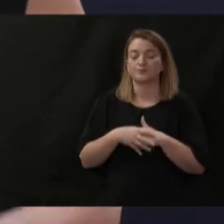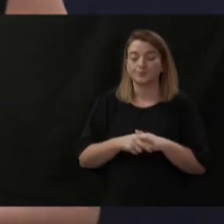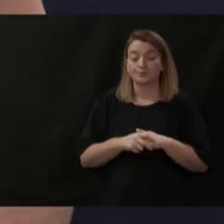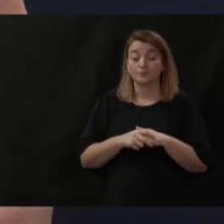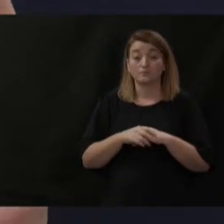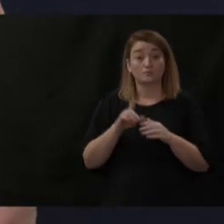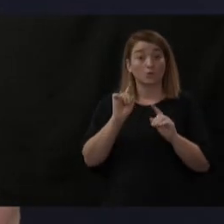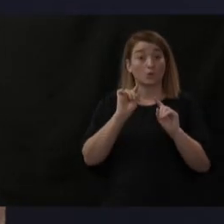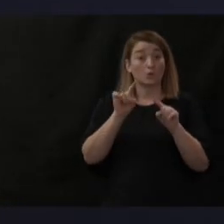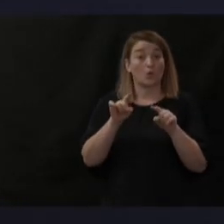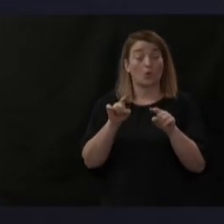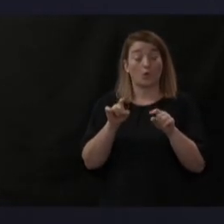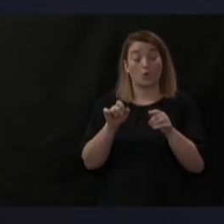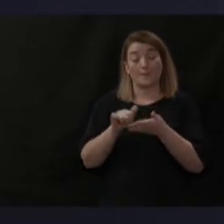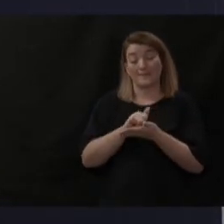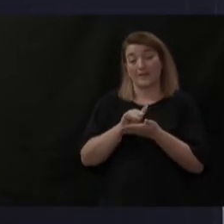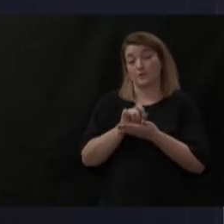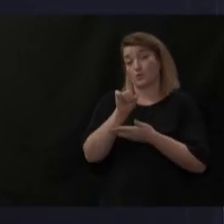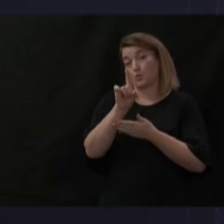103 in